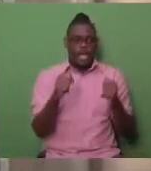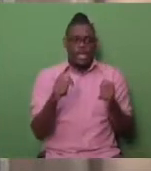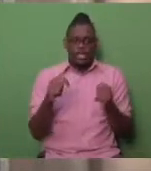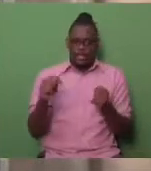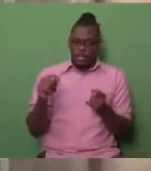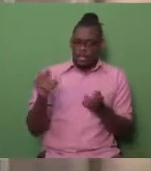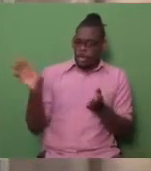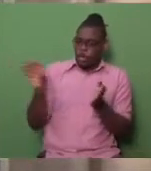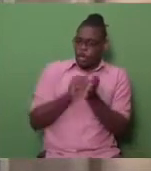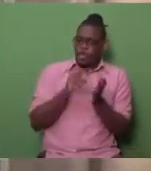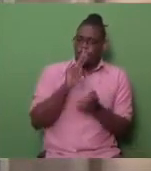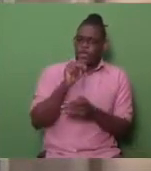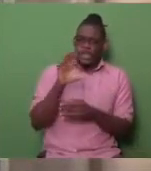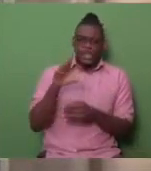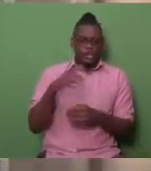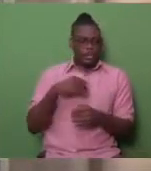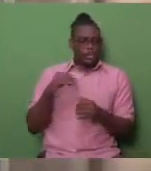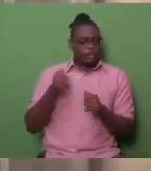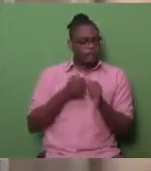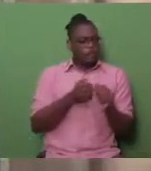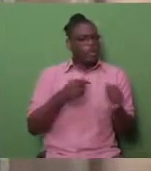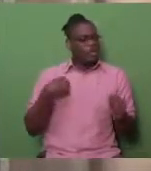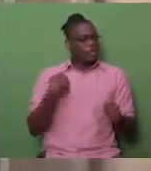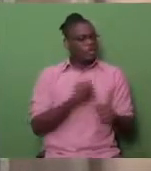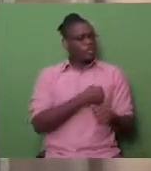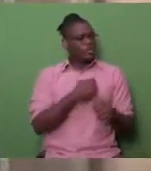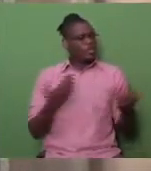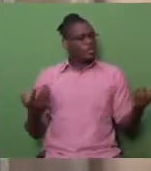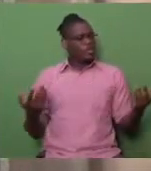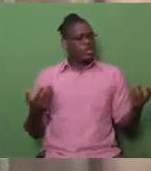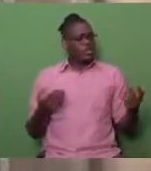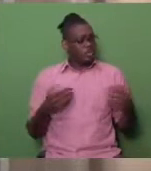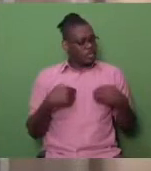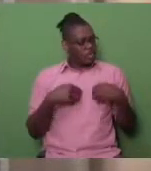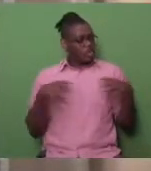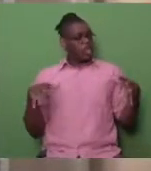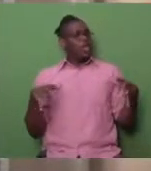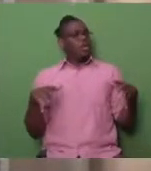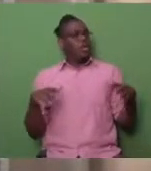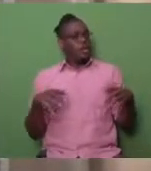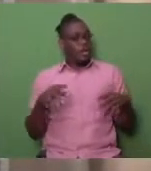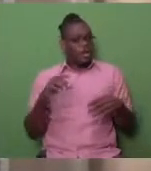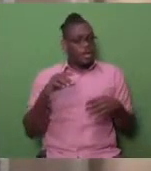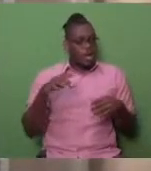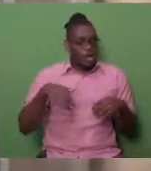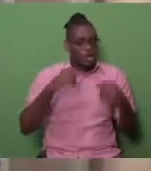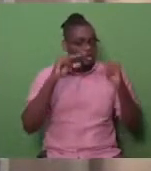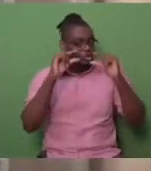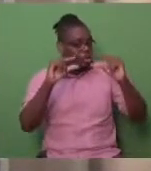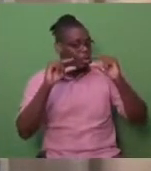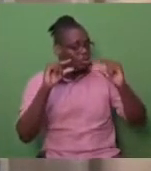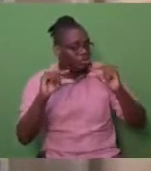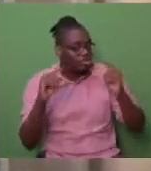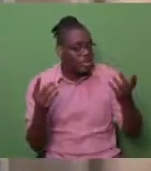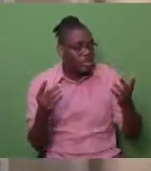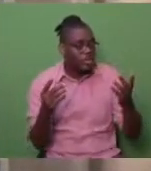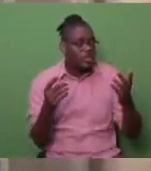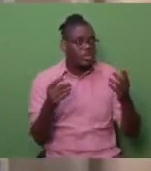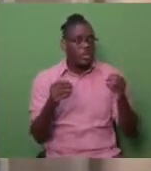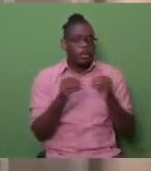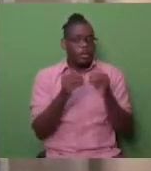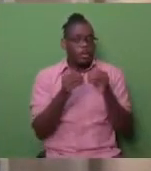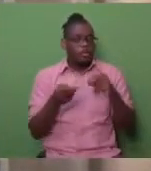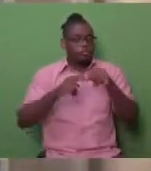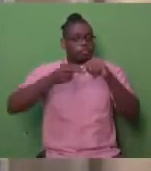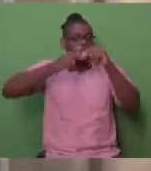being rocked by the sharp increase in the price of staples and food items. On removing VAT from certain food items,